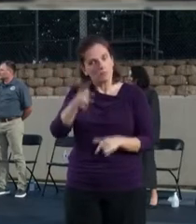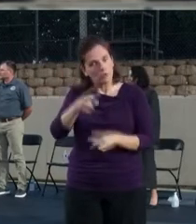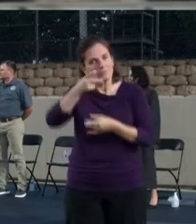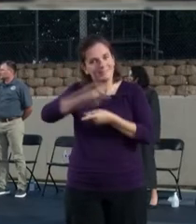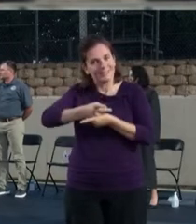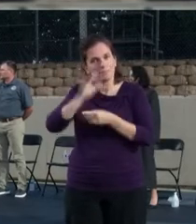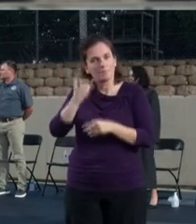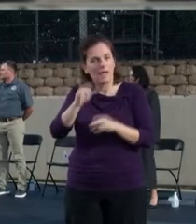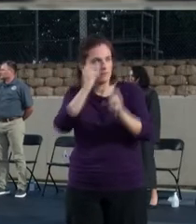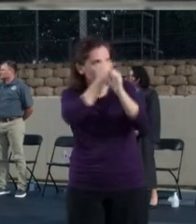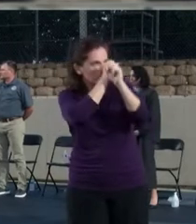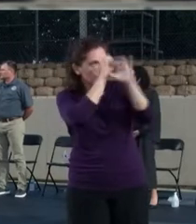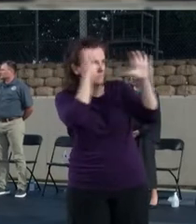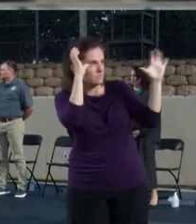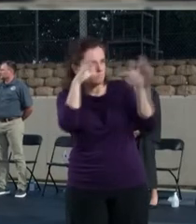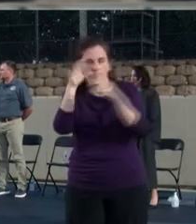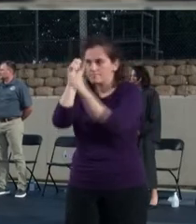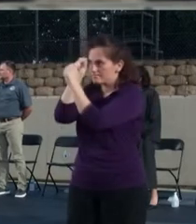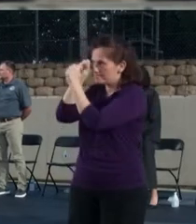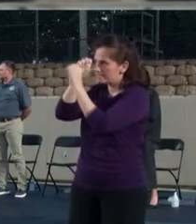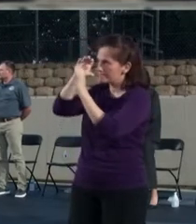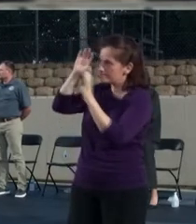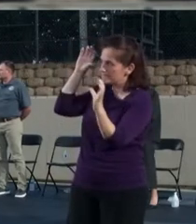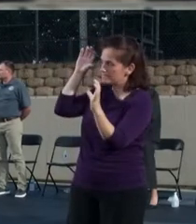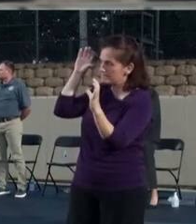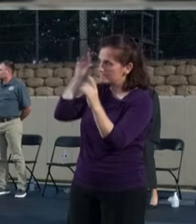this visualization of the men and women standing over you tonight